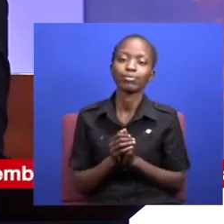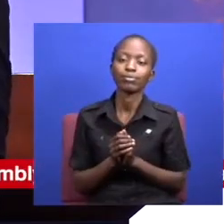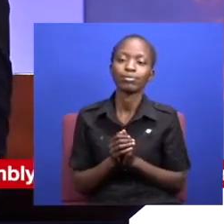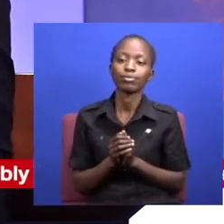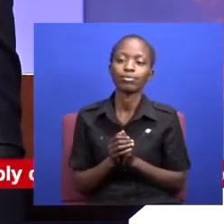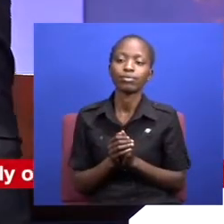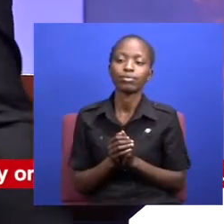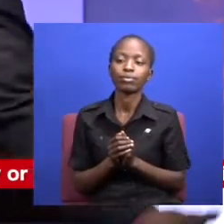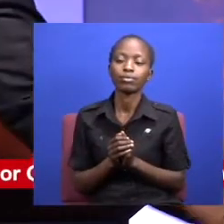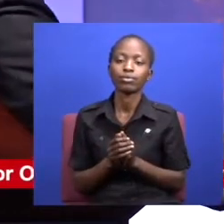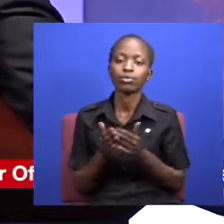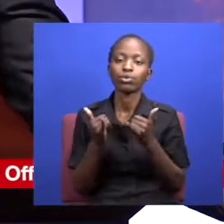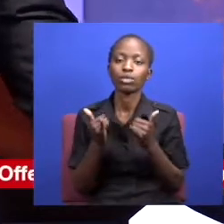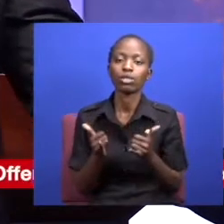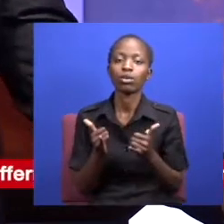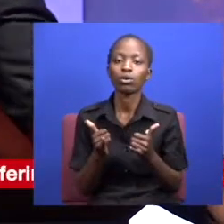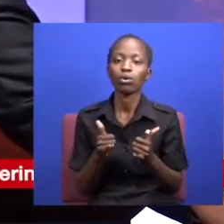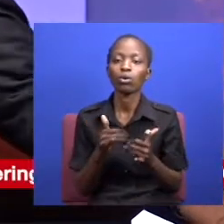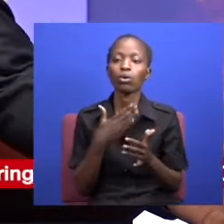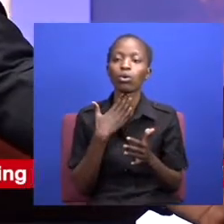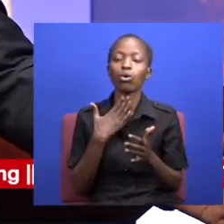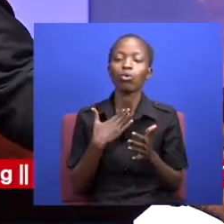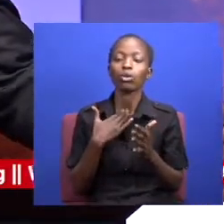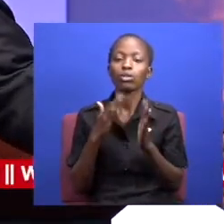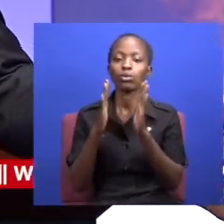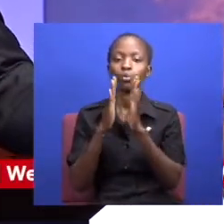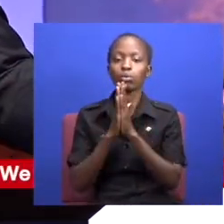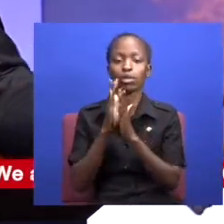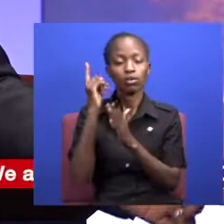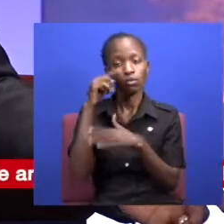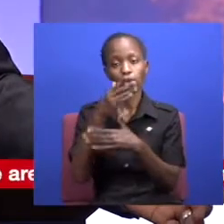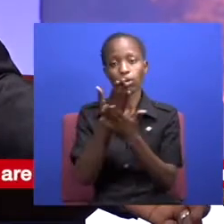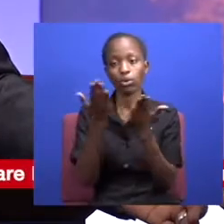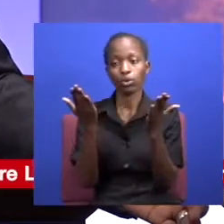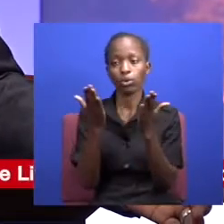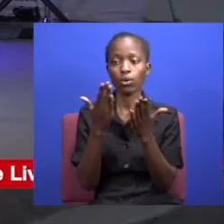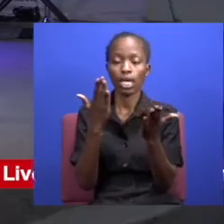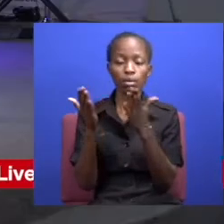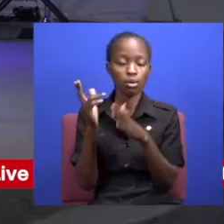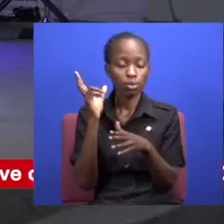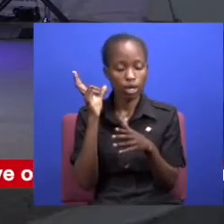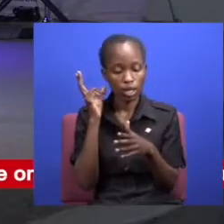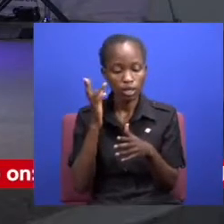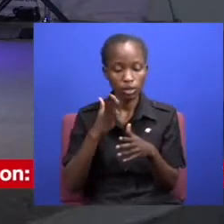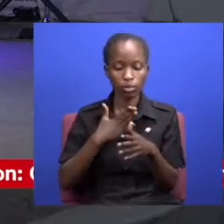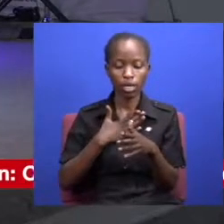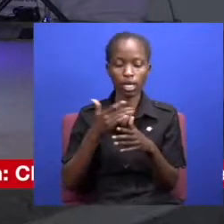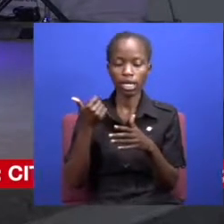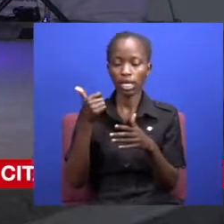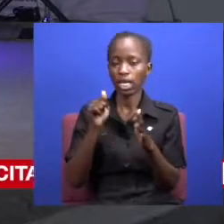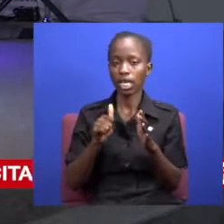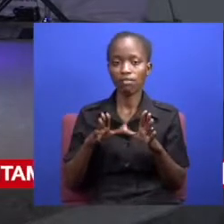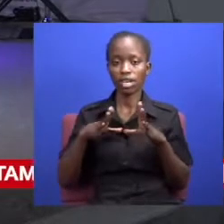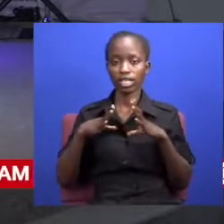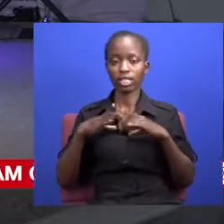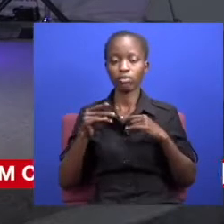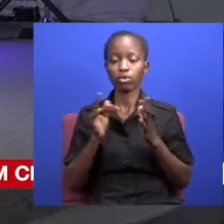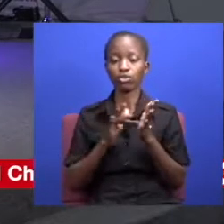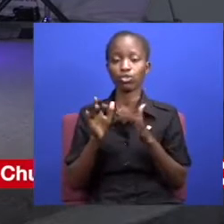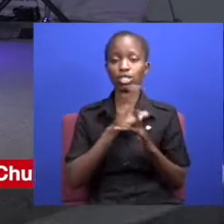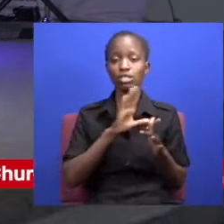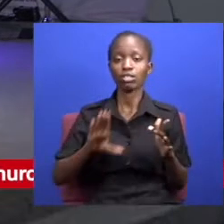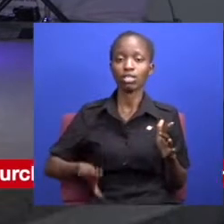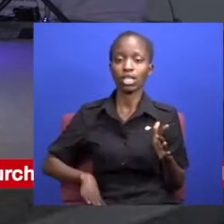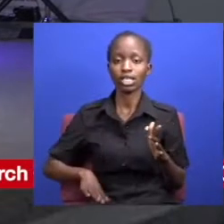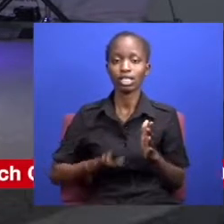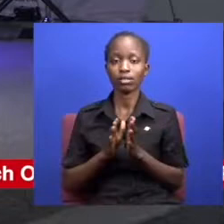At this point, I just want to make a prayer for you. Maybe you're listening to me and you've never given your life to the Lord